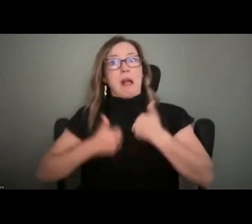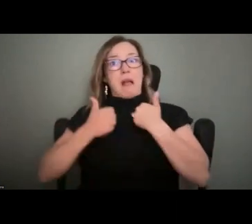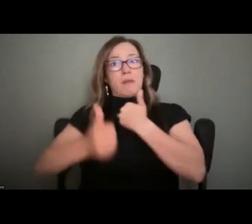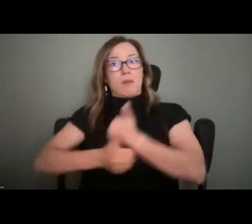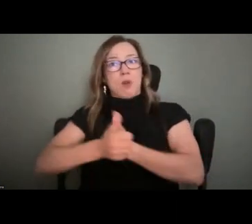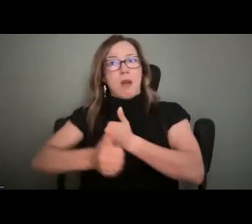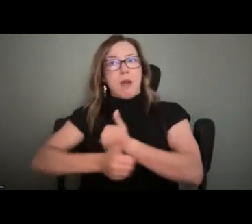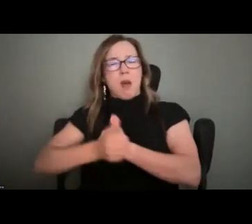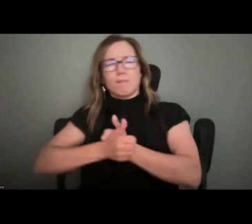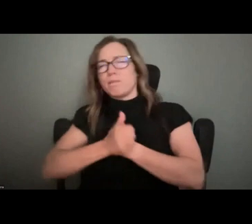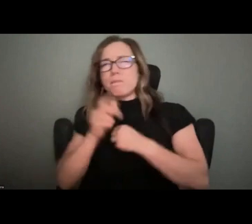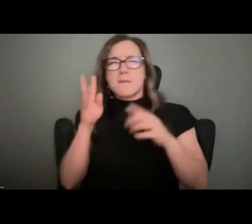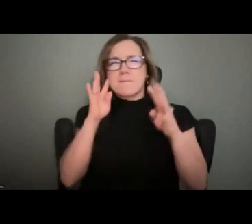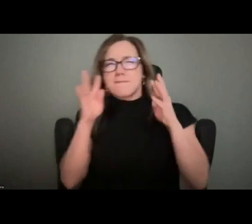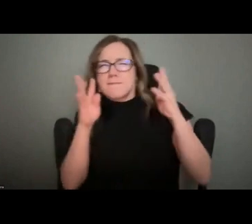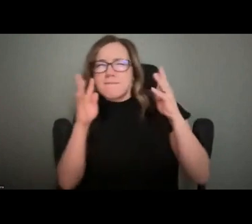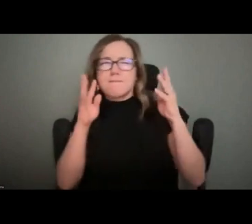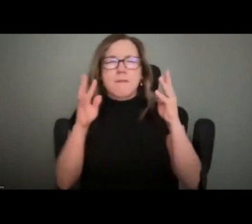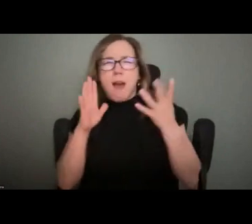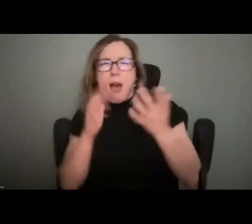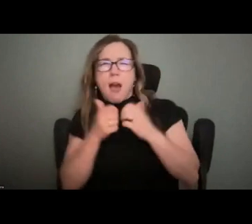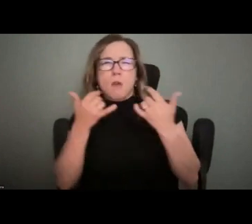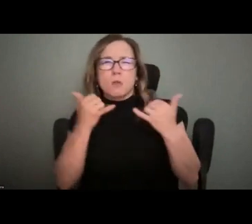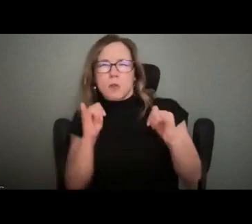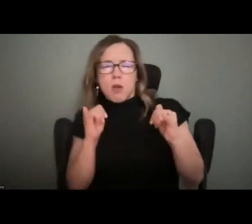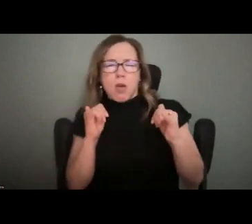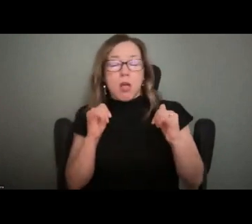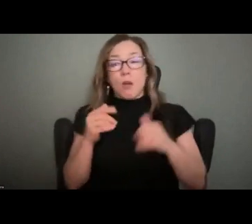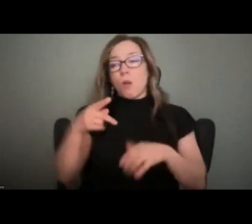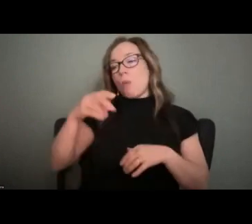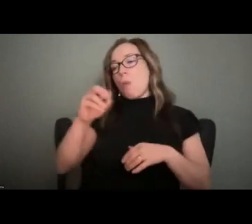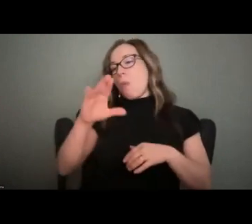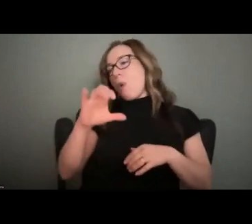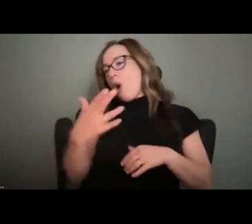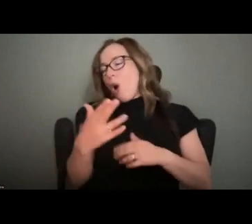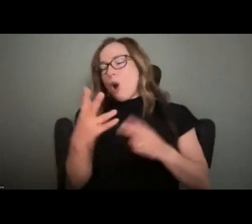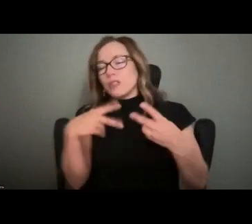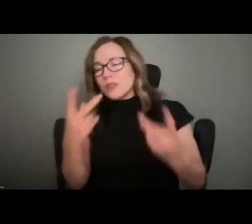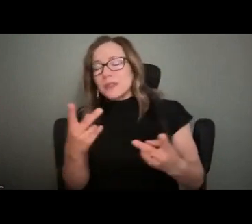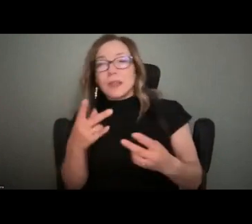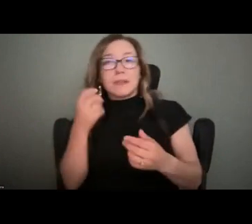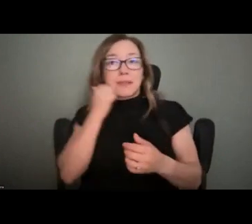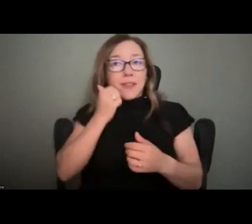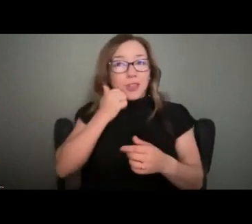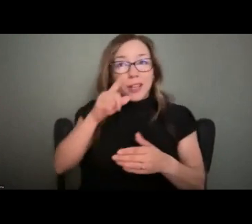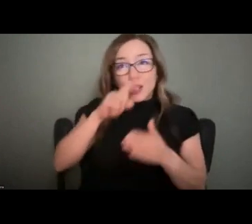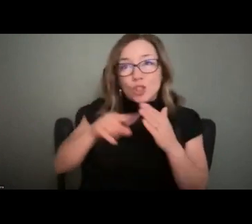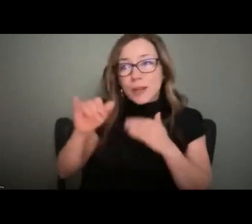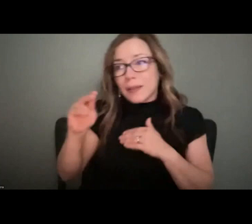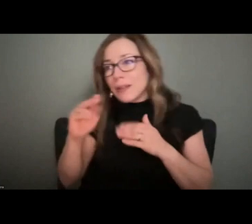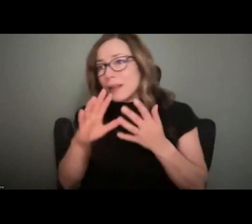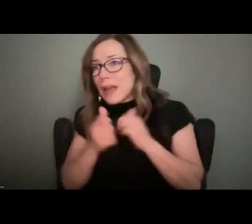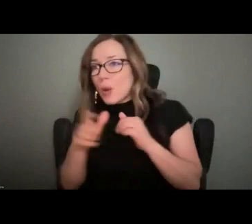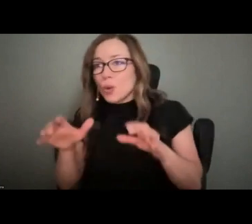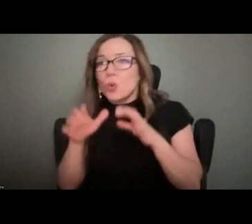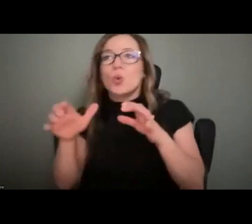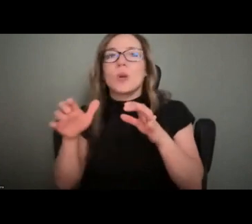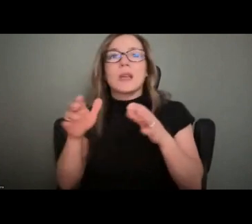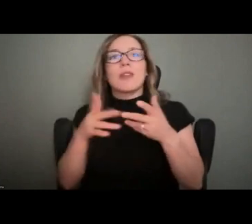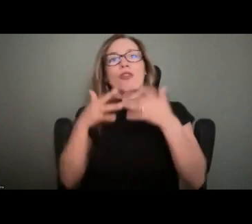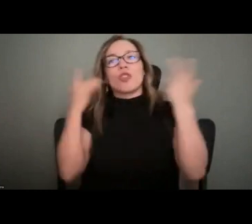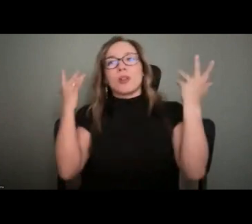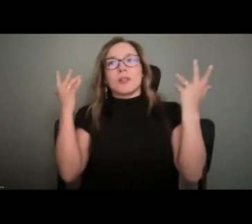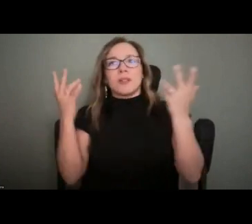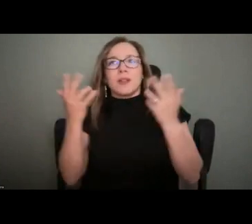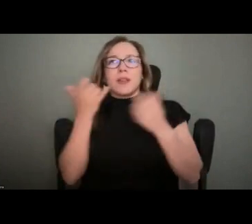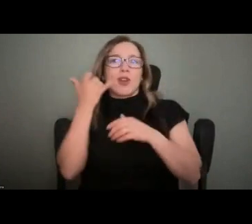saw creative solutions, such as porch visits and daily check-in calls as part of friendly caller